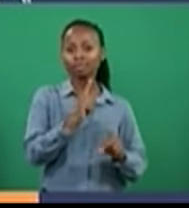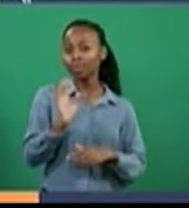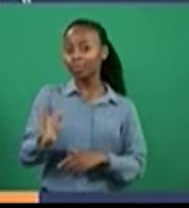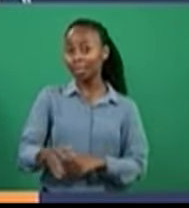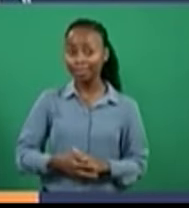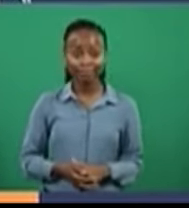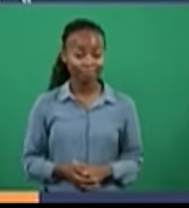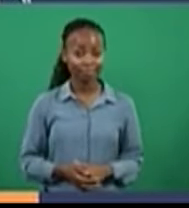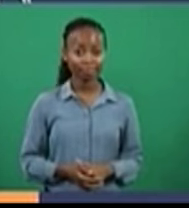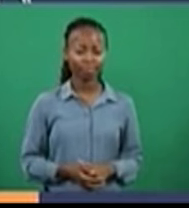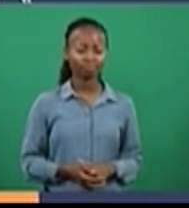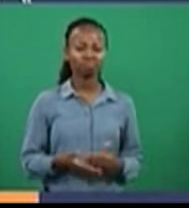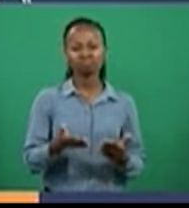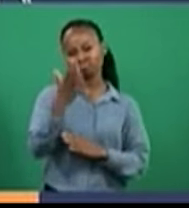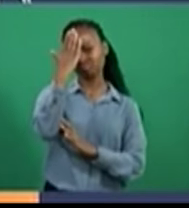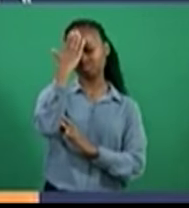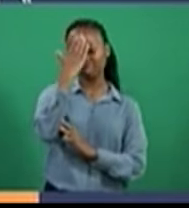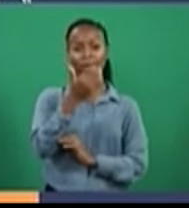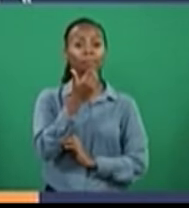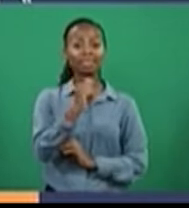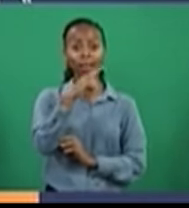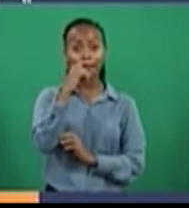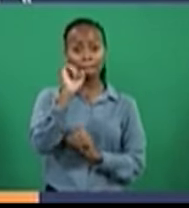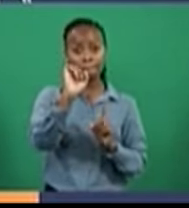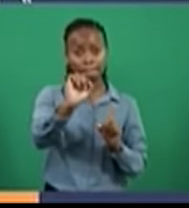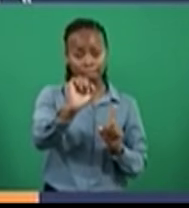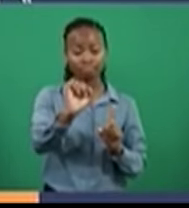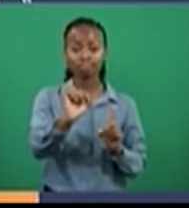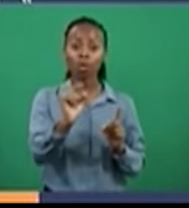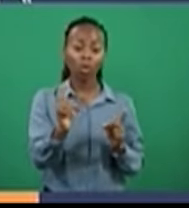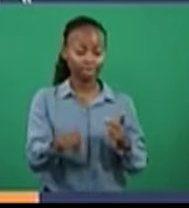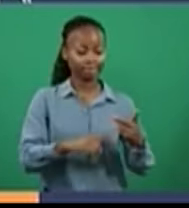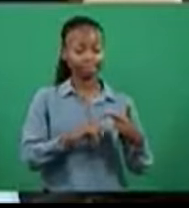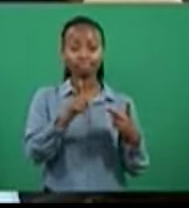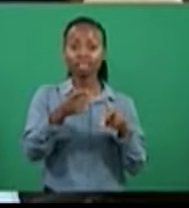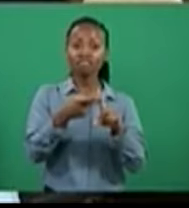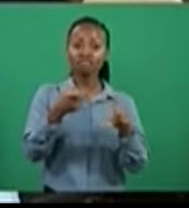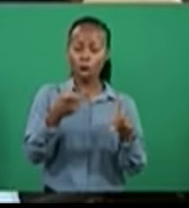questions. As usual, please identify yourself and the media house that you represent.